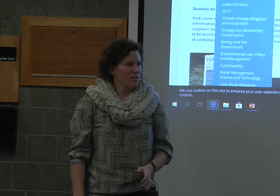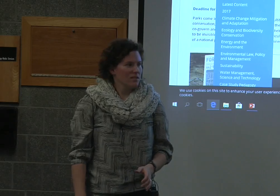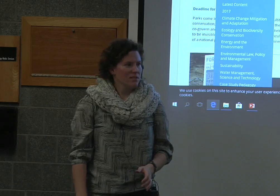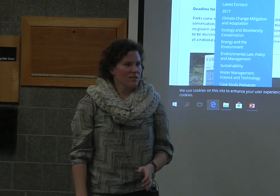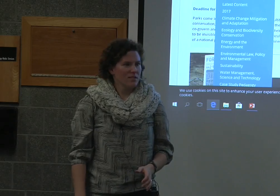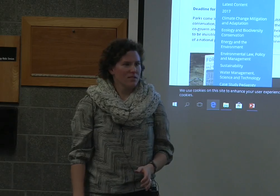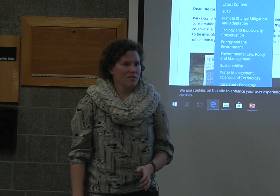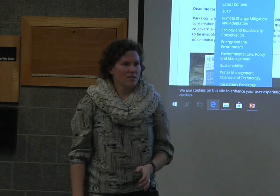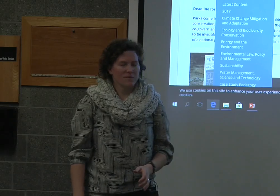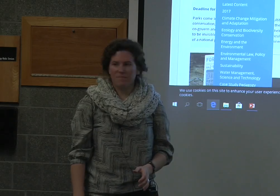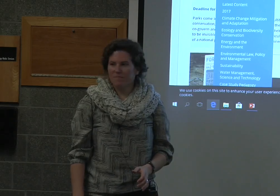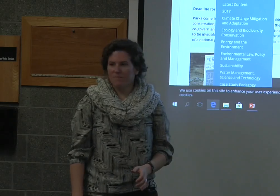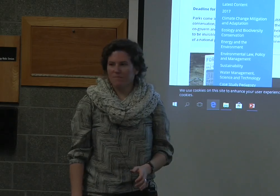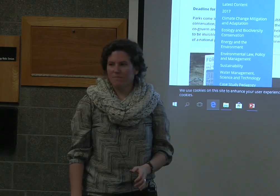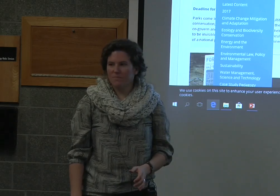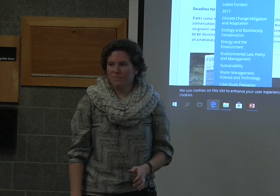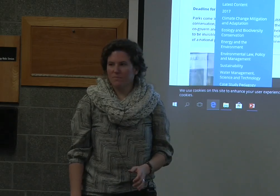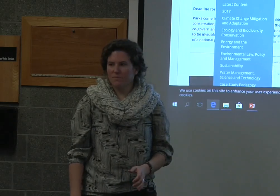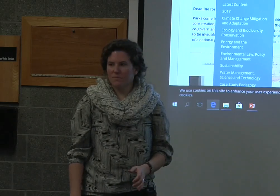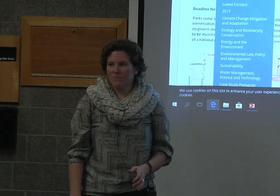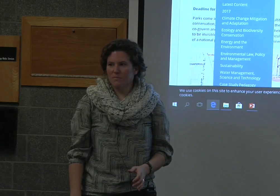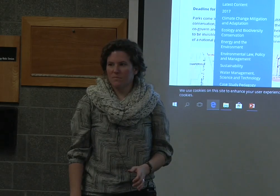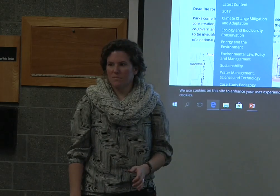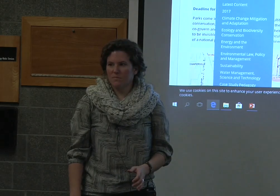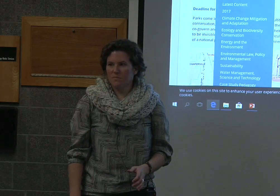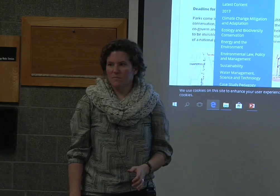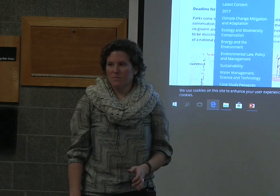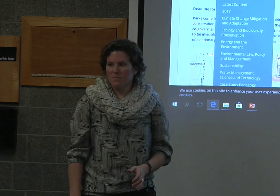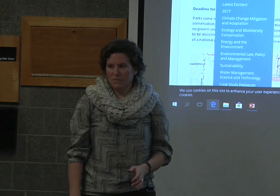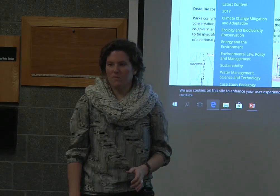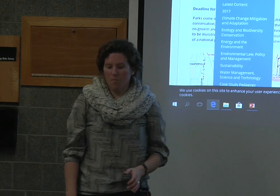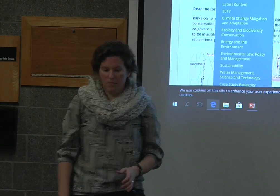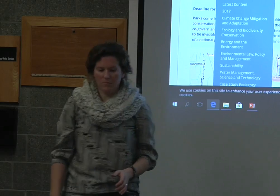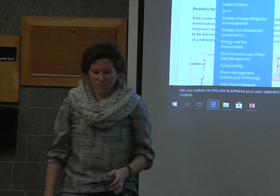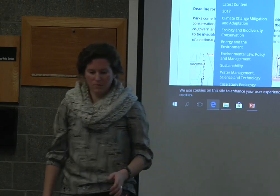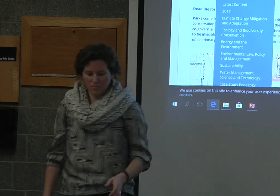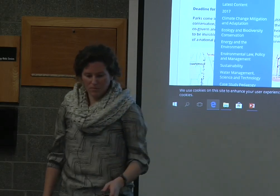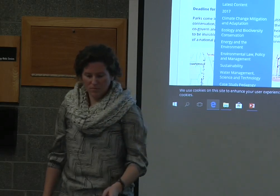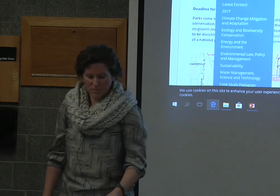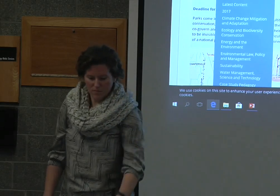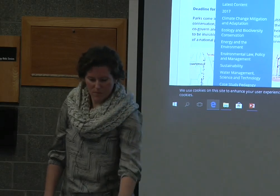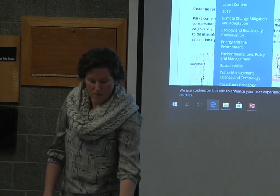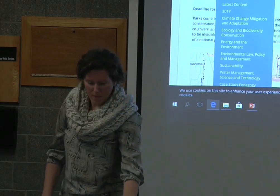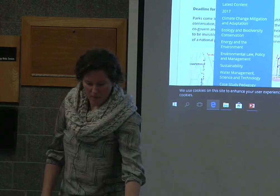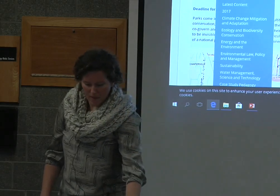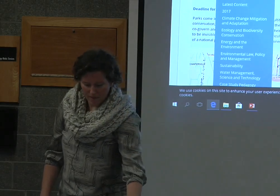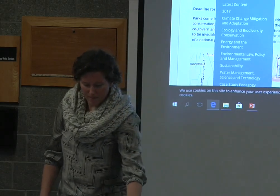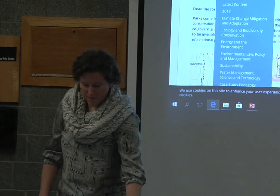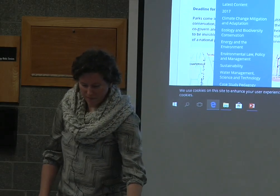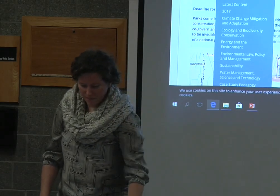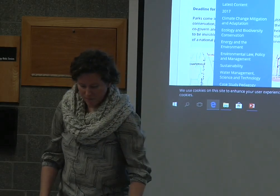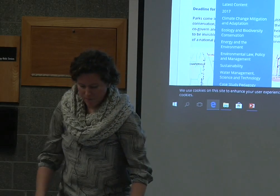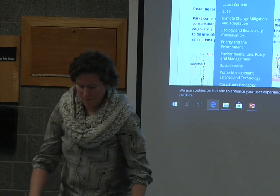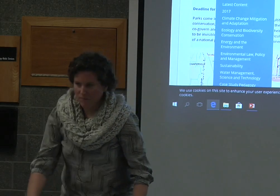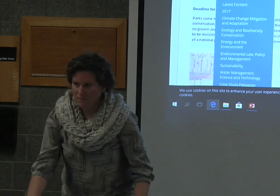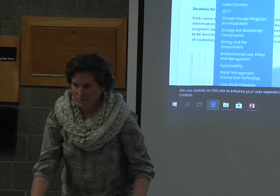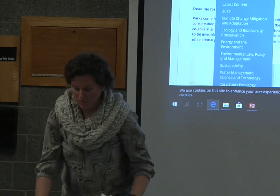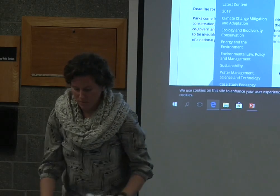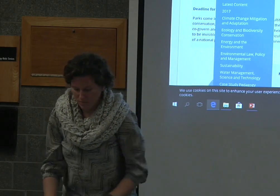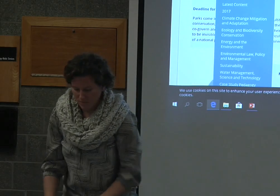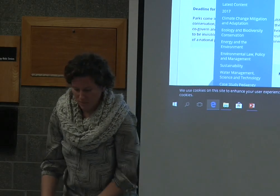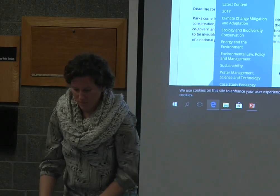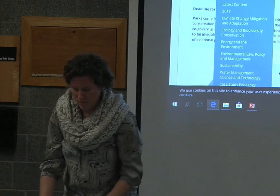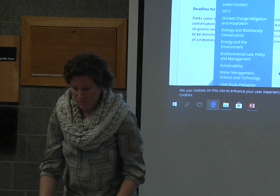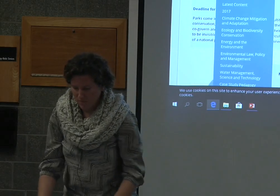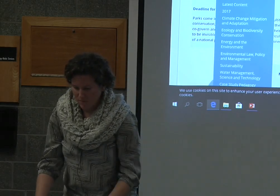Yes. So I just wanted to say we reached the end of the official session, but Kaitlin has